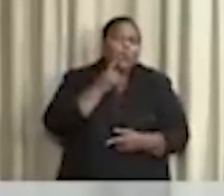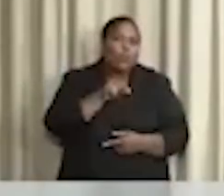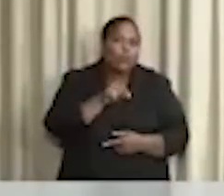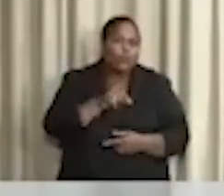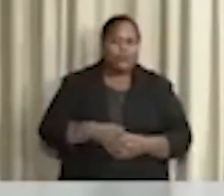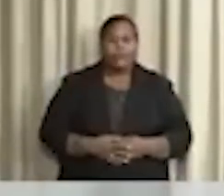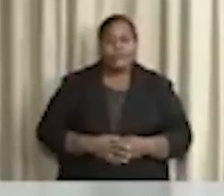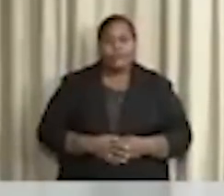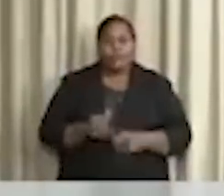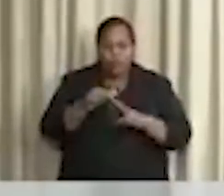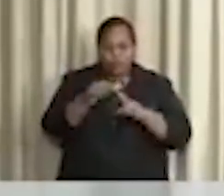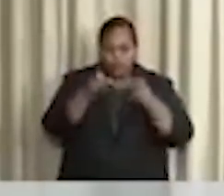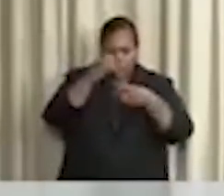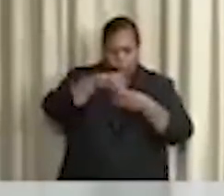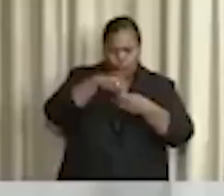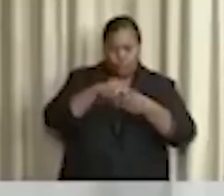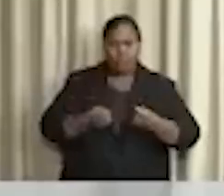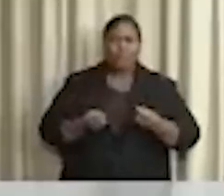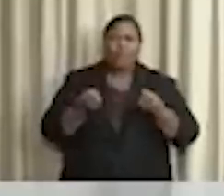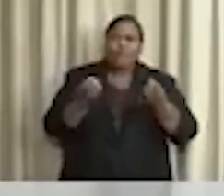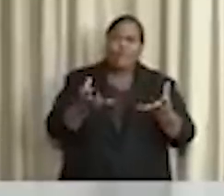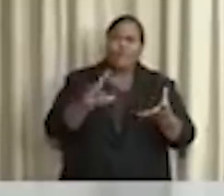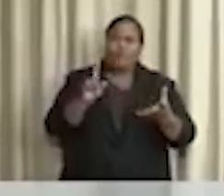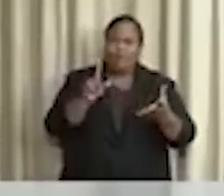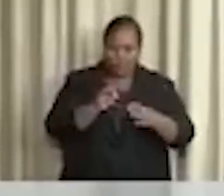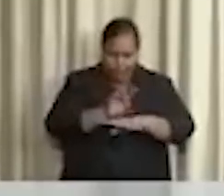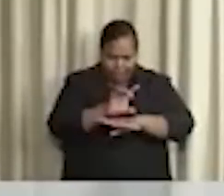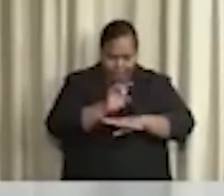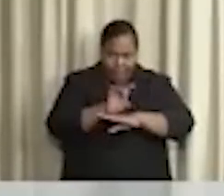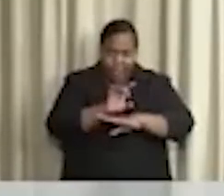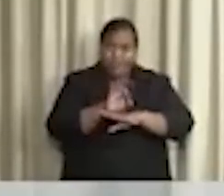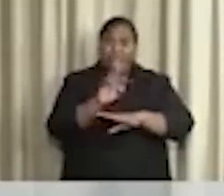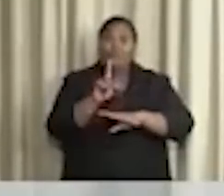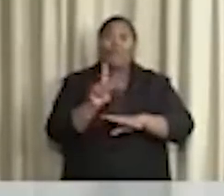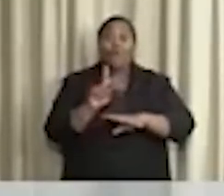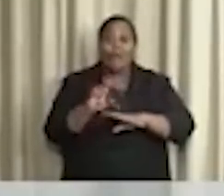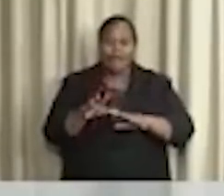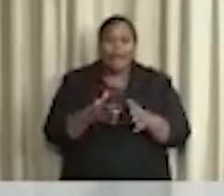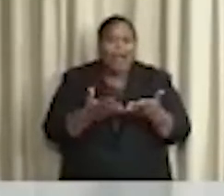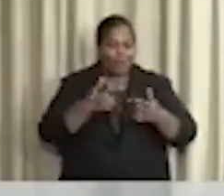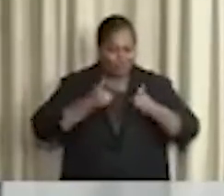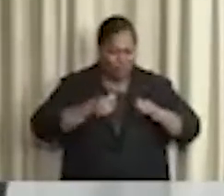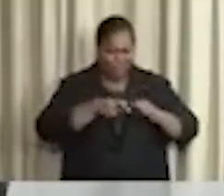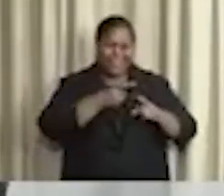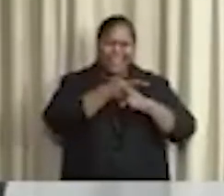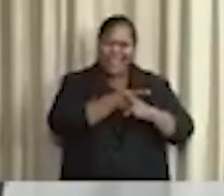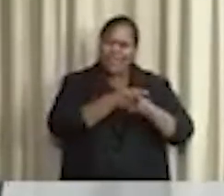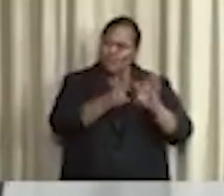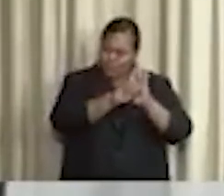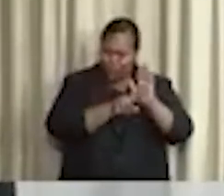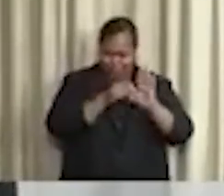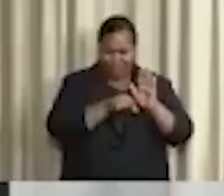includes provisions of an advisory nature in the form of codes of practice, guidelines, and